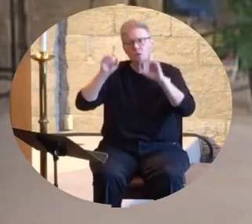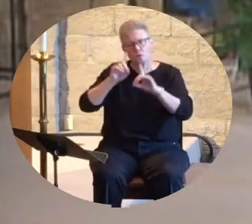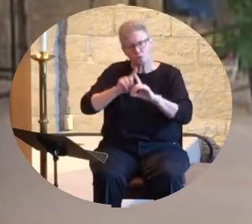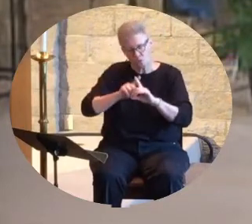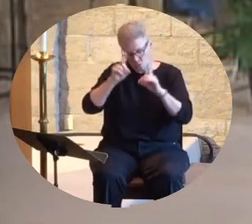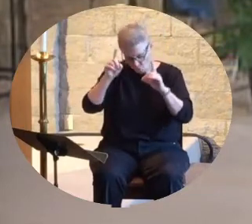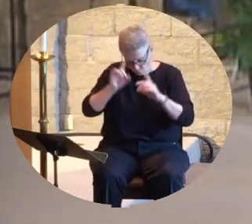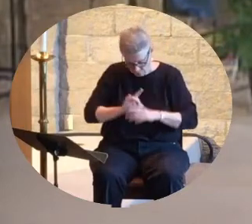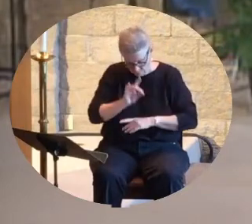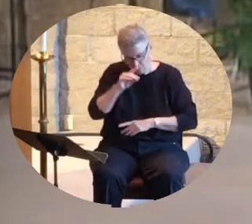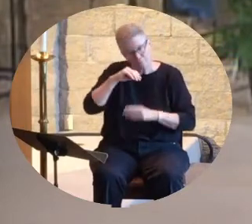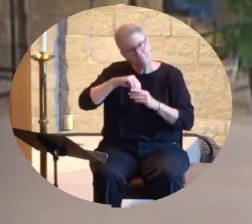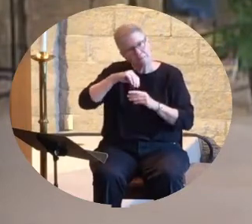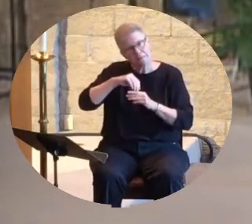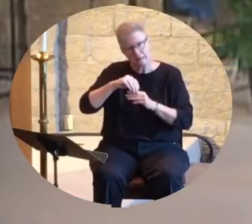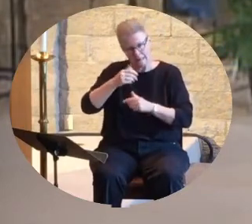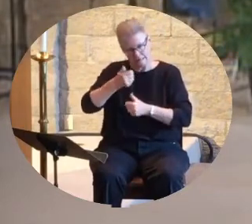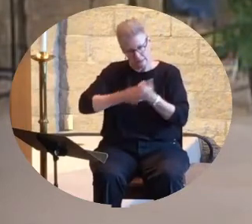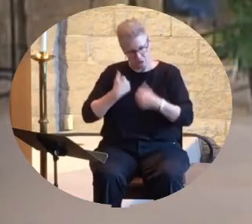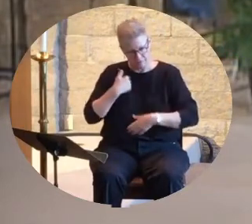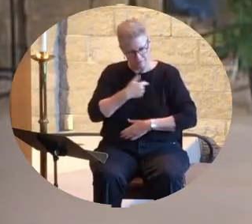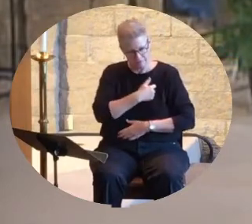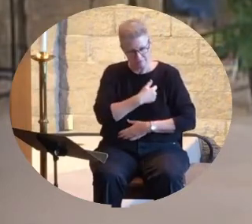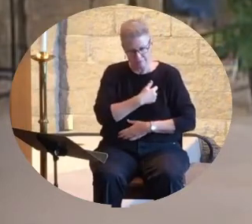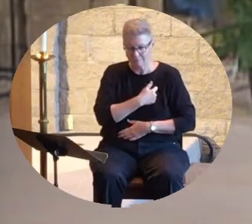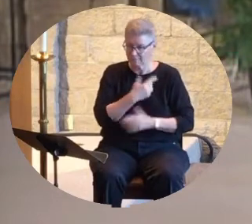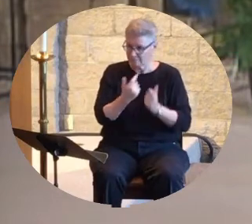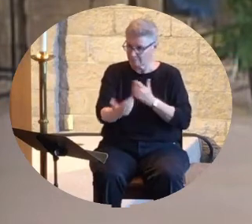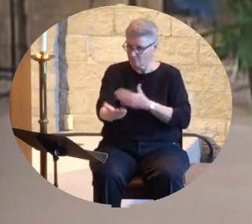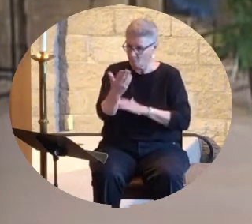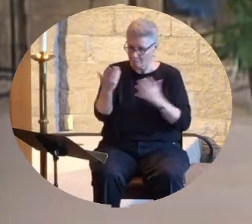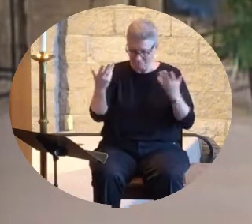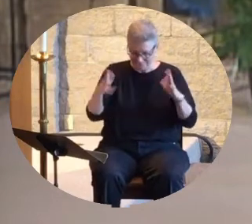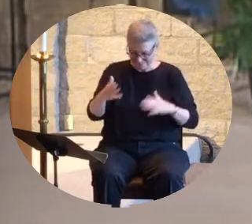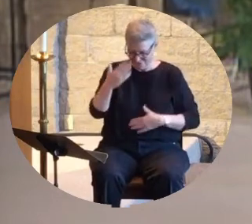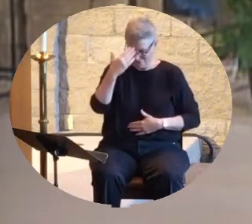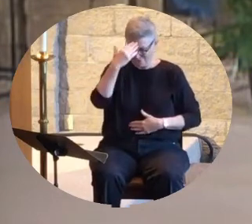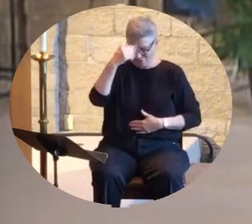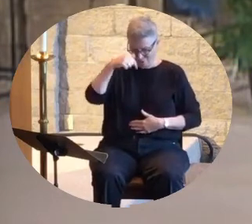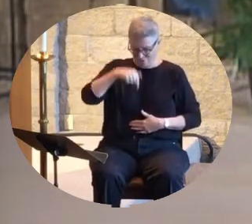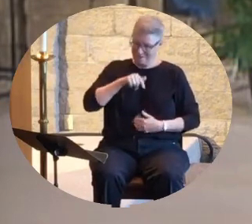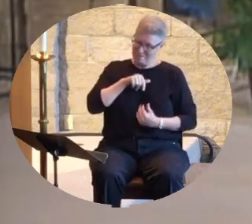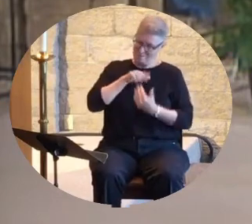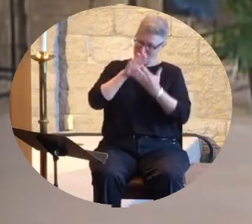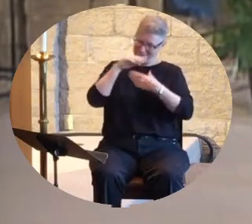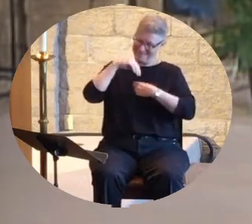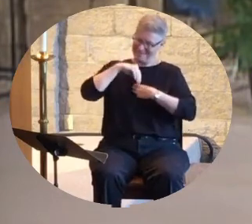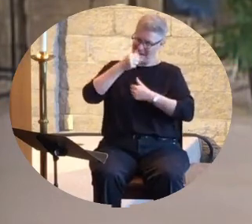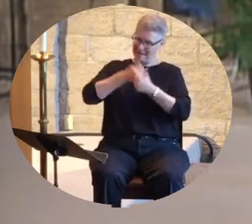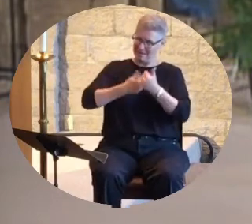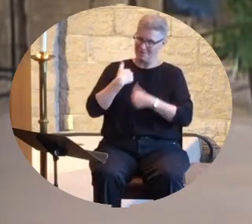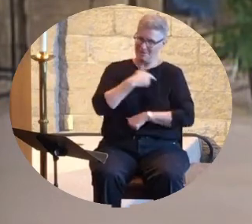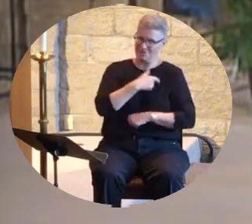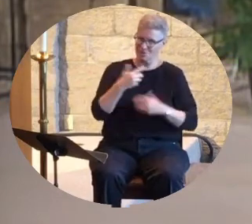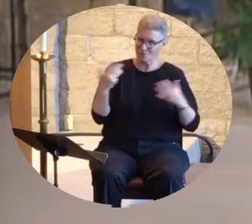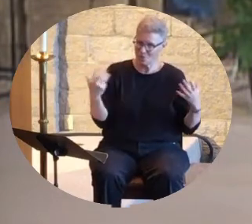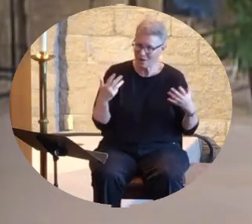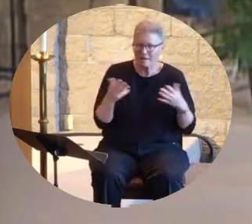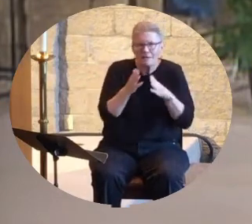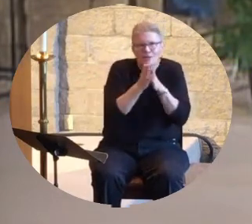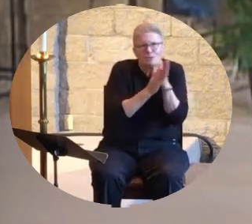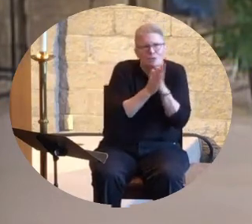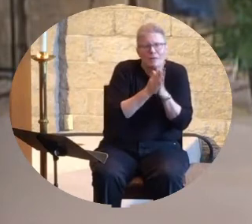And this morning, we know this presence within as enthusiasm, as inspiration, as peace